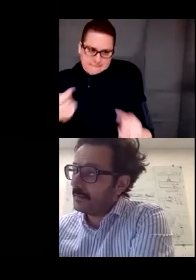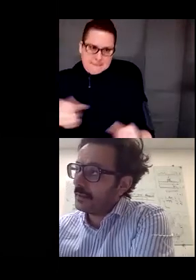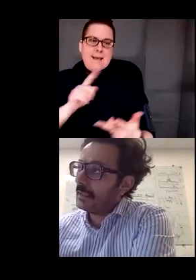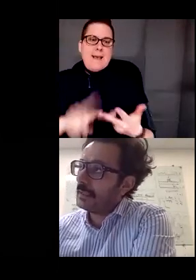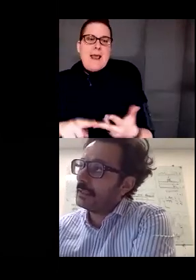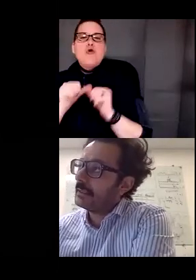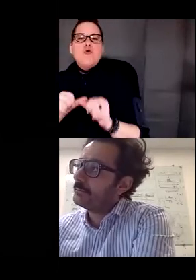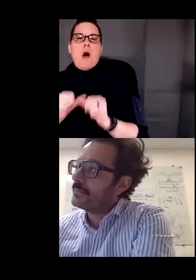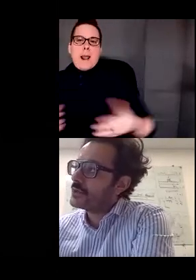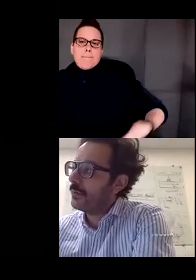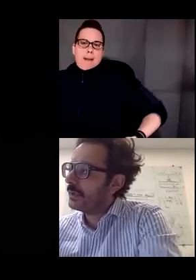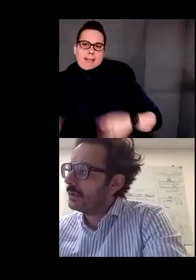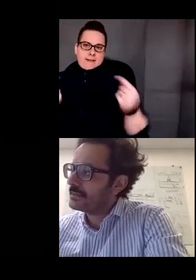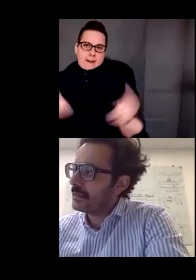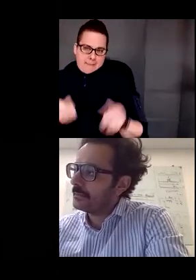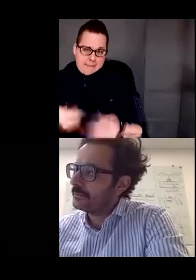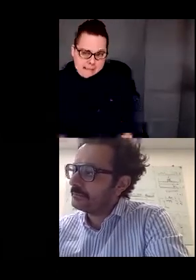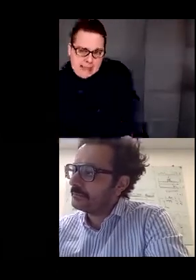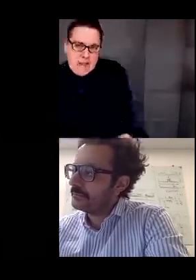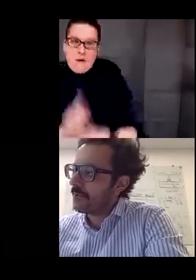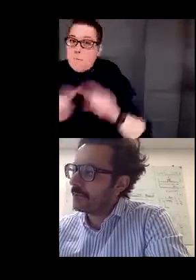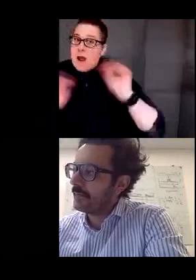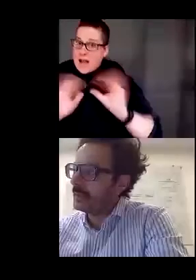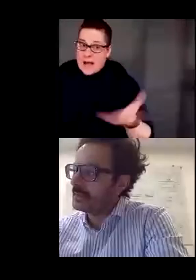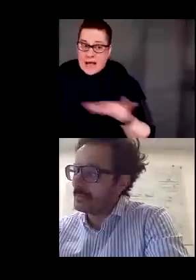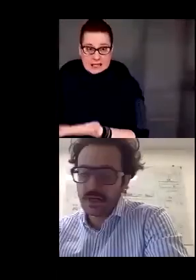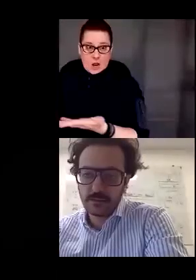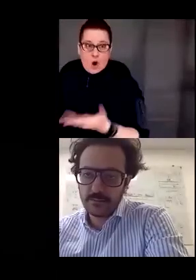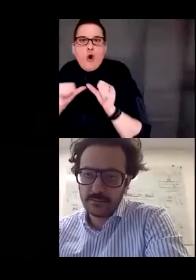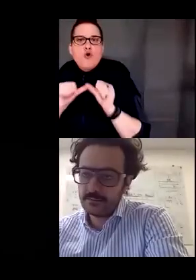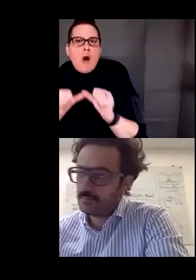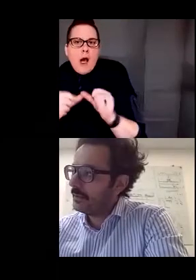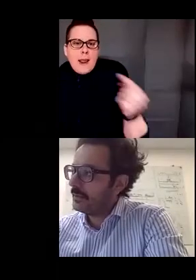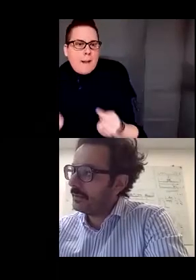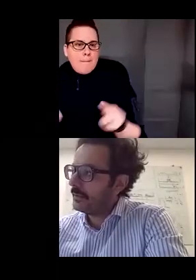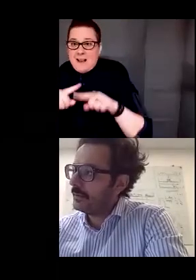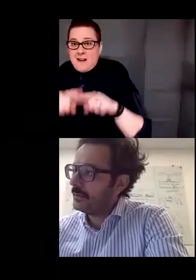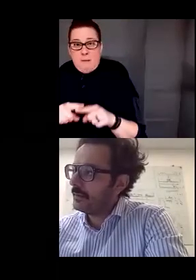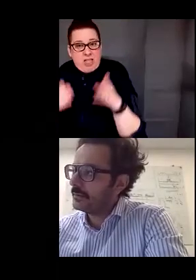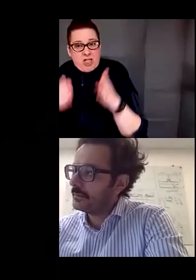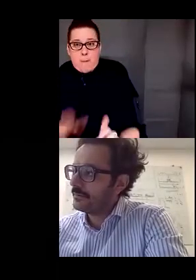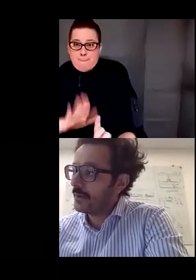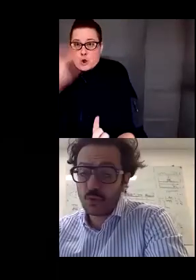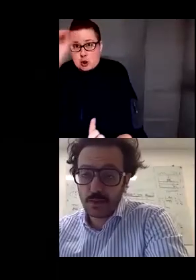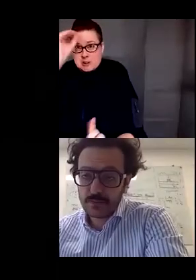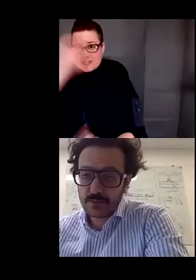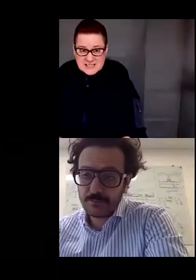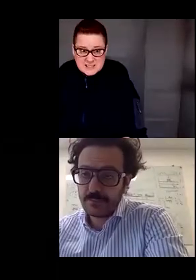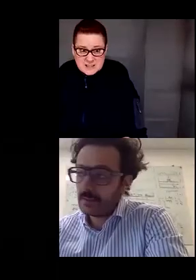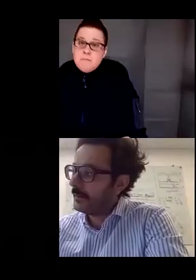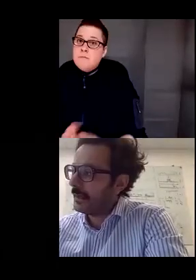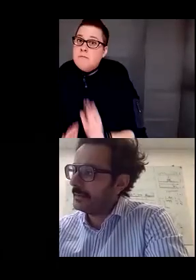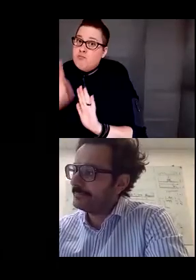is clearly showing here is that chronic pain is subjective. It